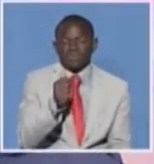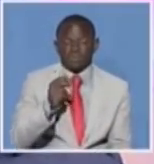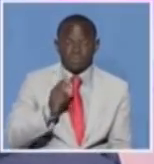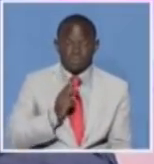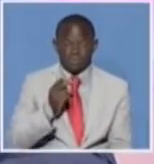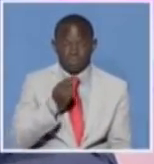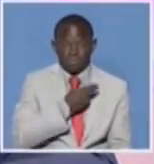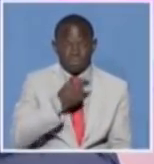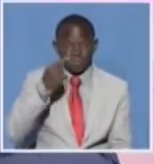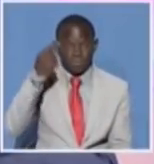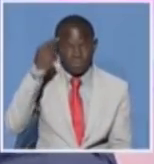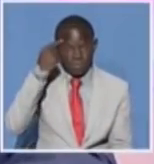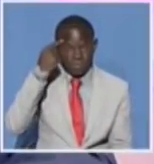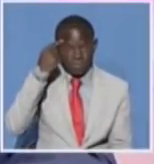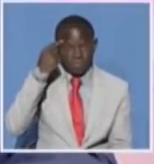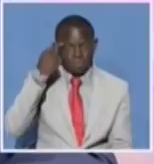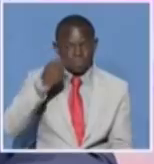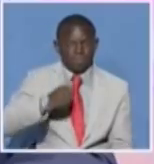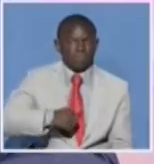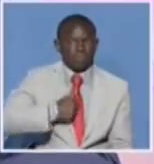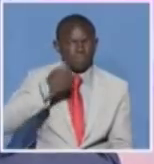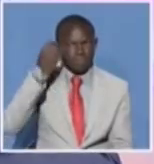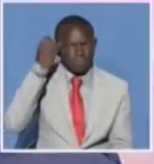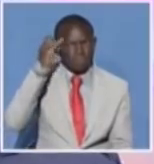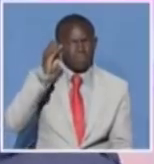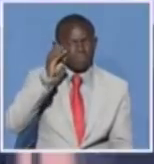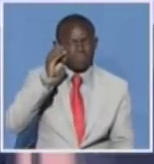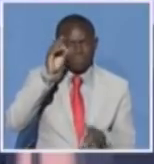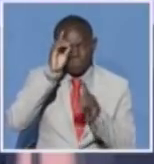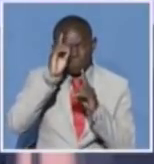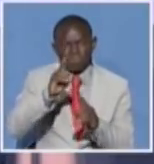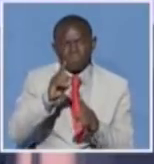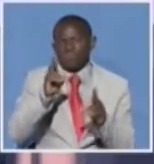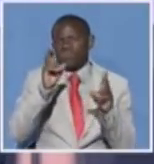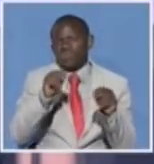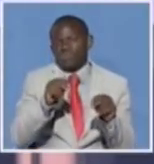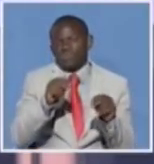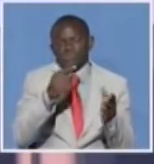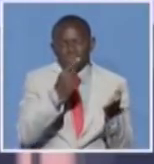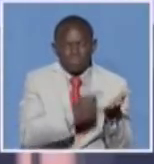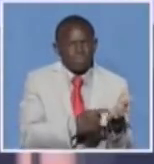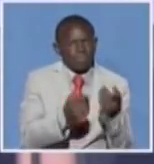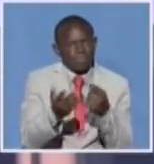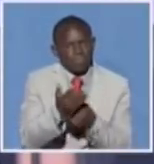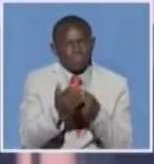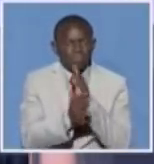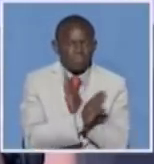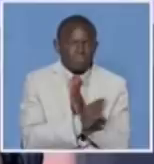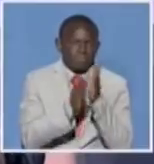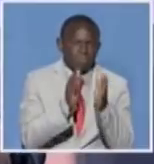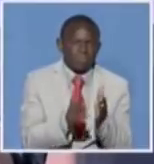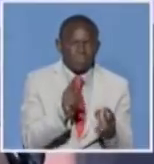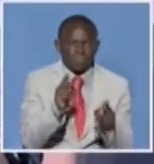in consultation with the people of Zambia, as and when such decisions have to be made. Now, you spoke